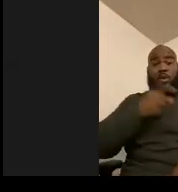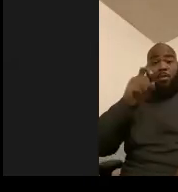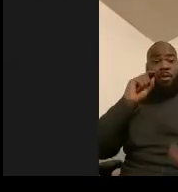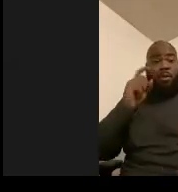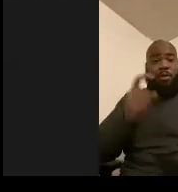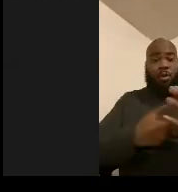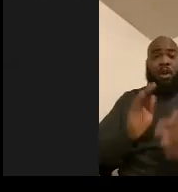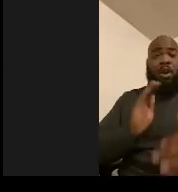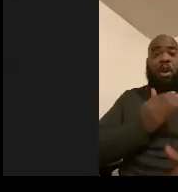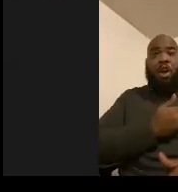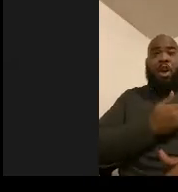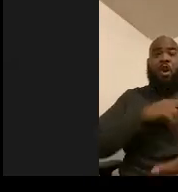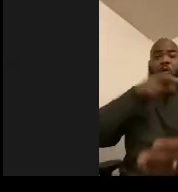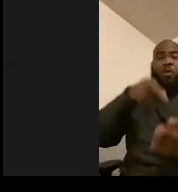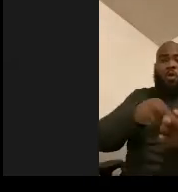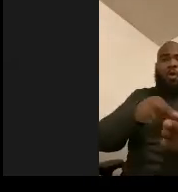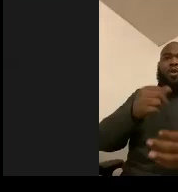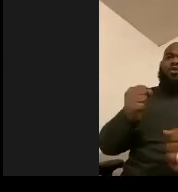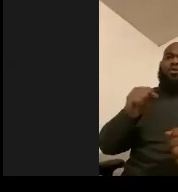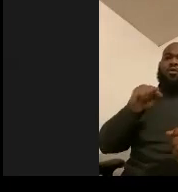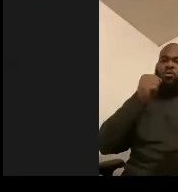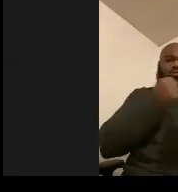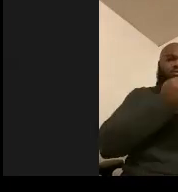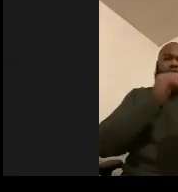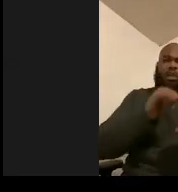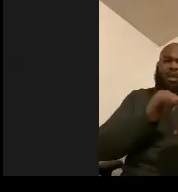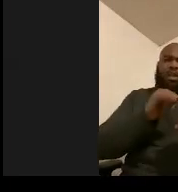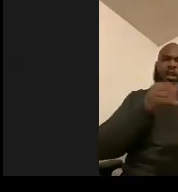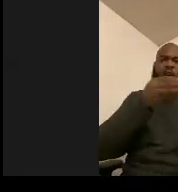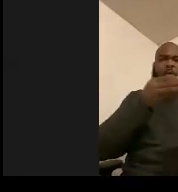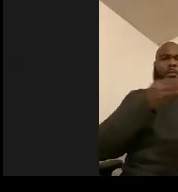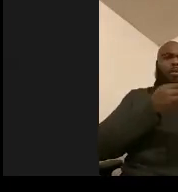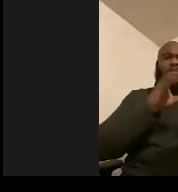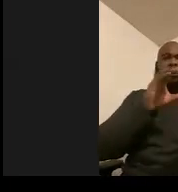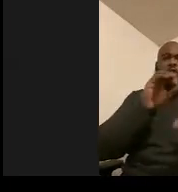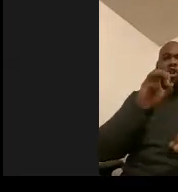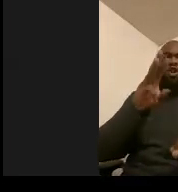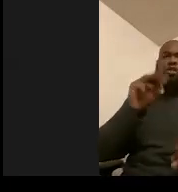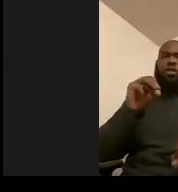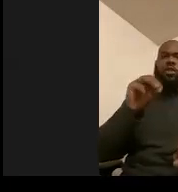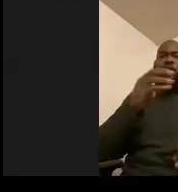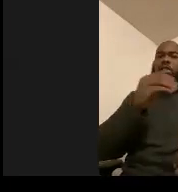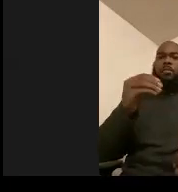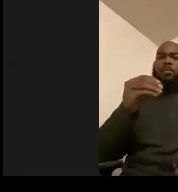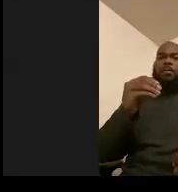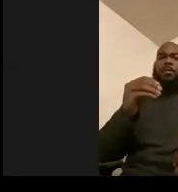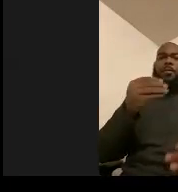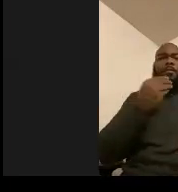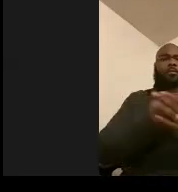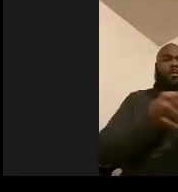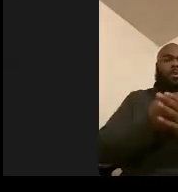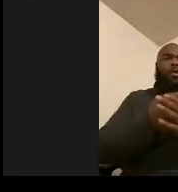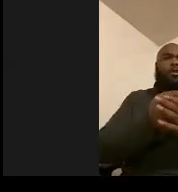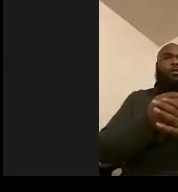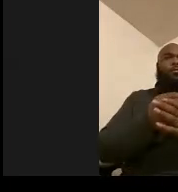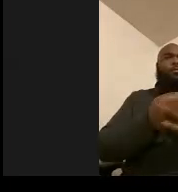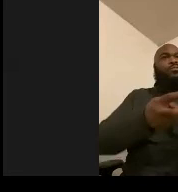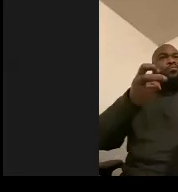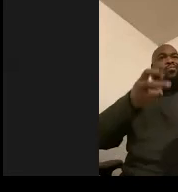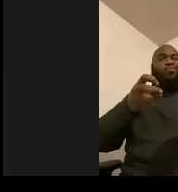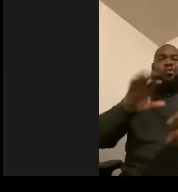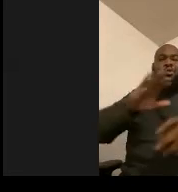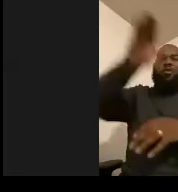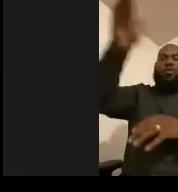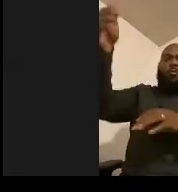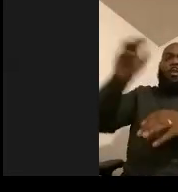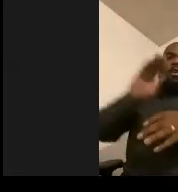opposing that, our role in actually opposing colonialism and economic exploitation abroad, and that being directly